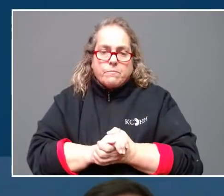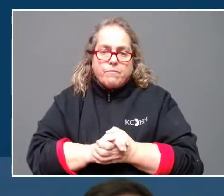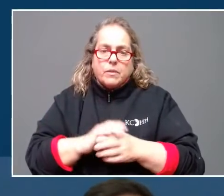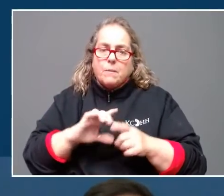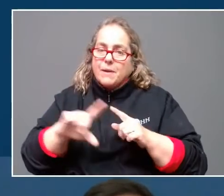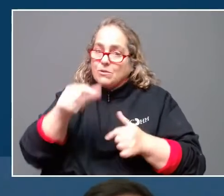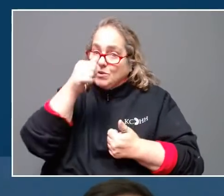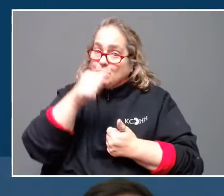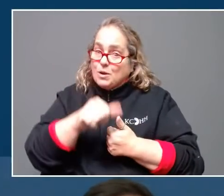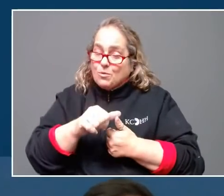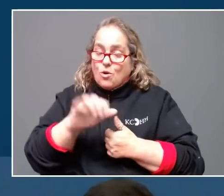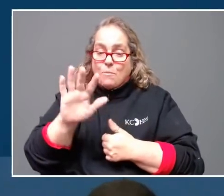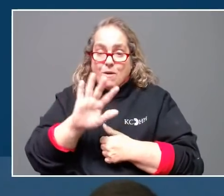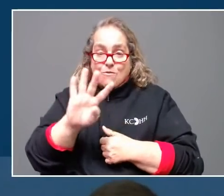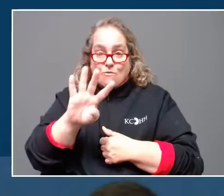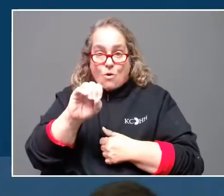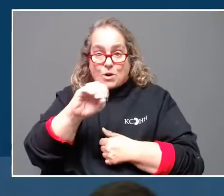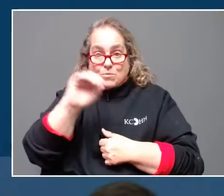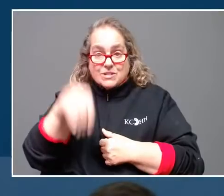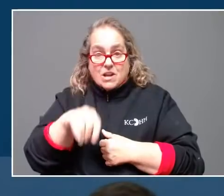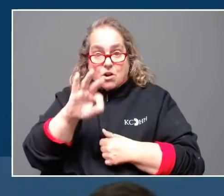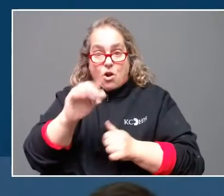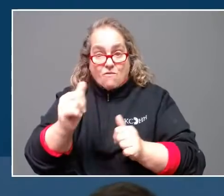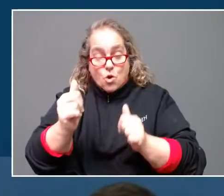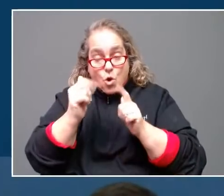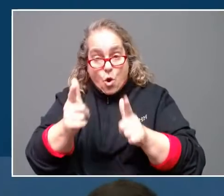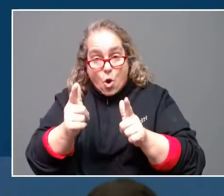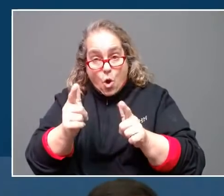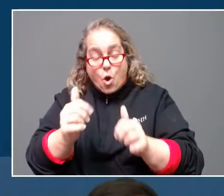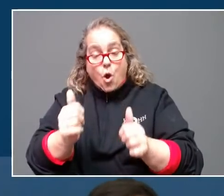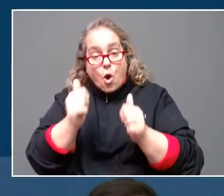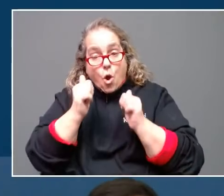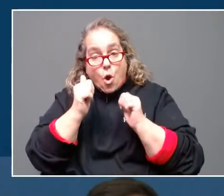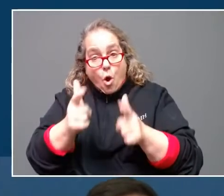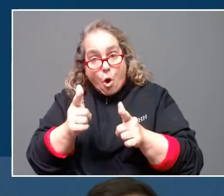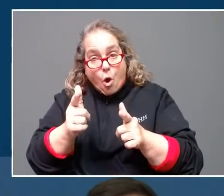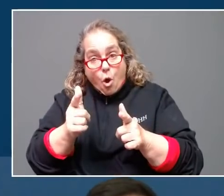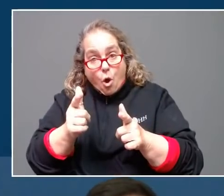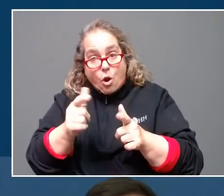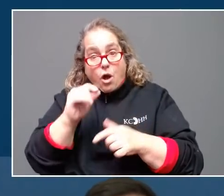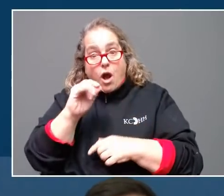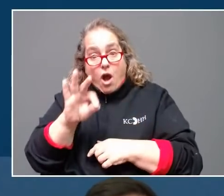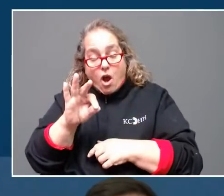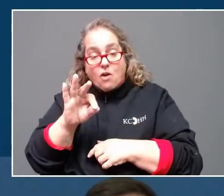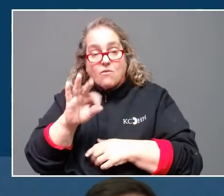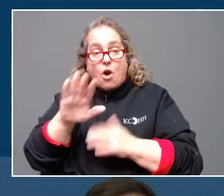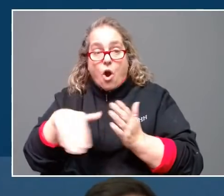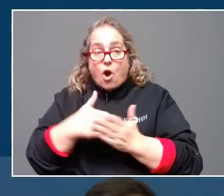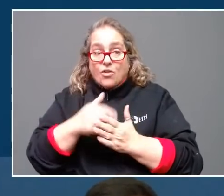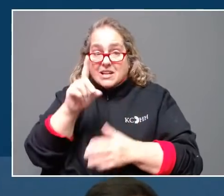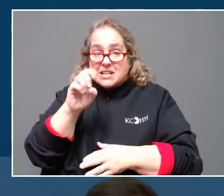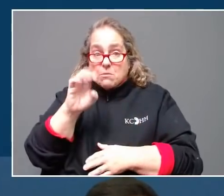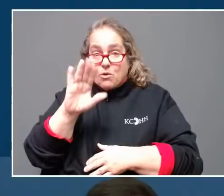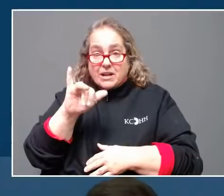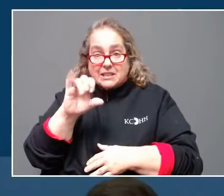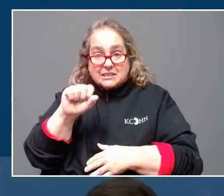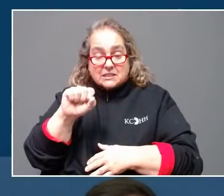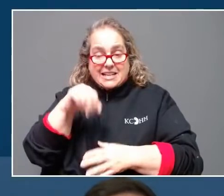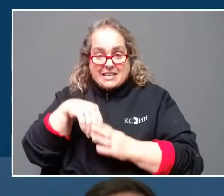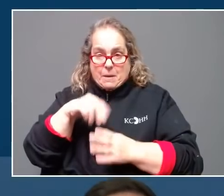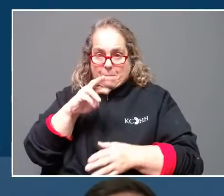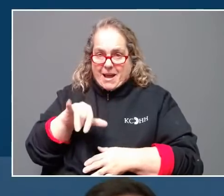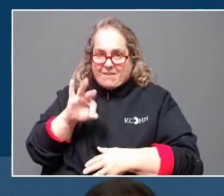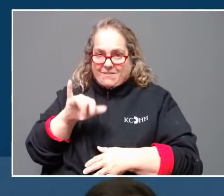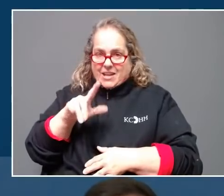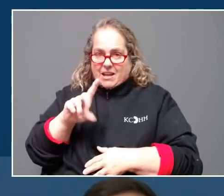nearly 40% of all of the debris is in Mayfield alone. So it's